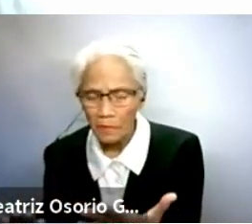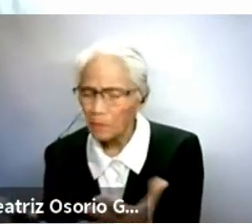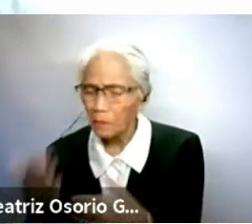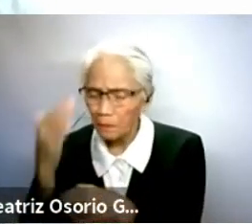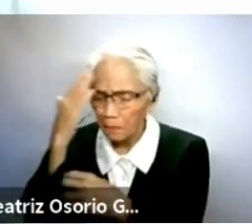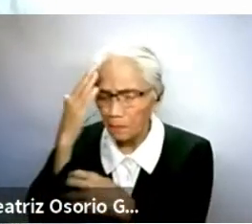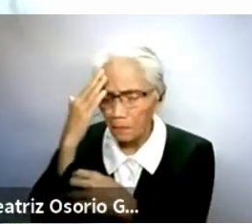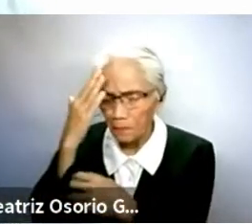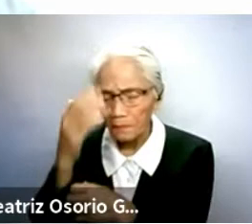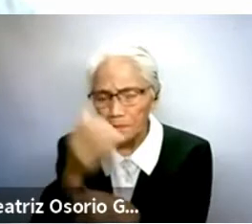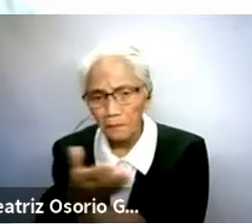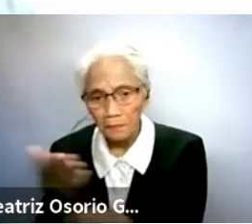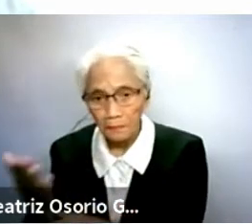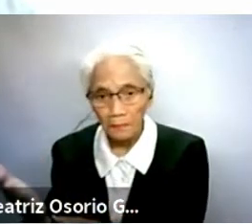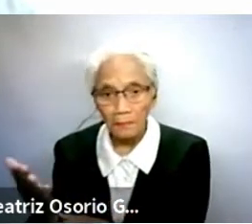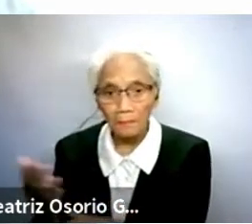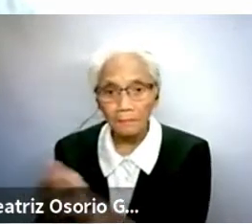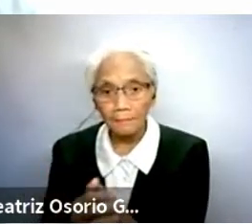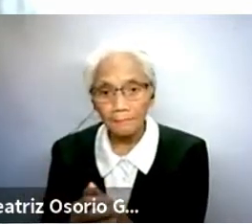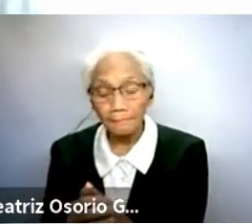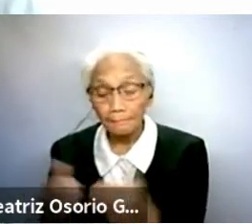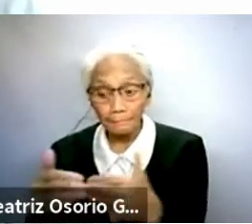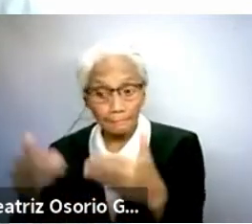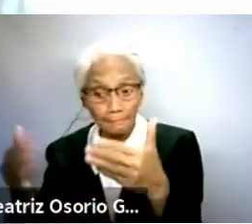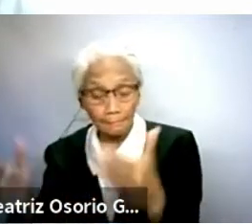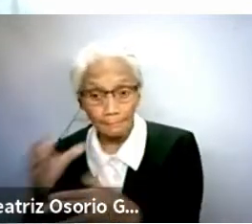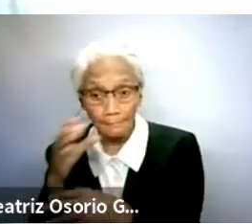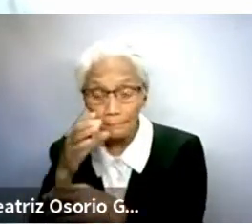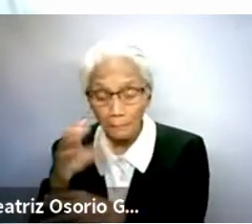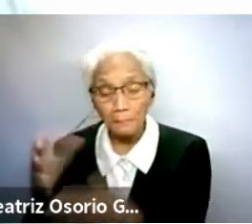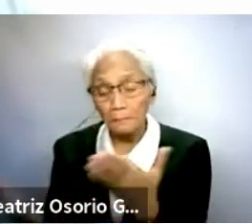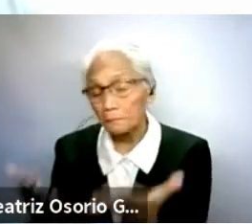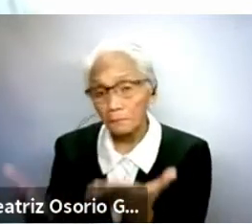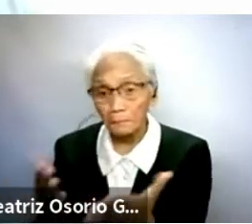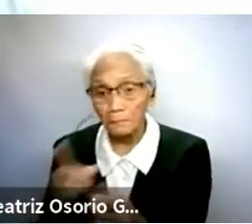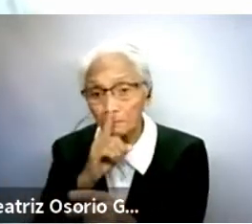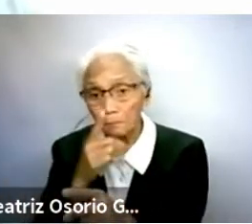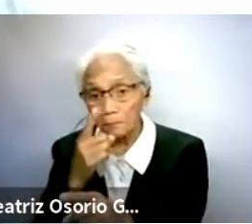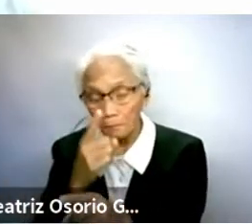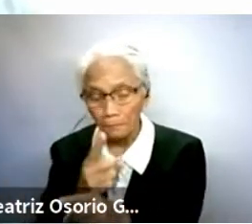which one it is. The general comments, and this is true for